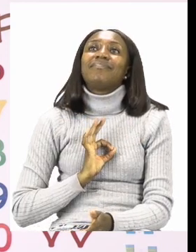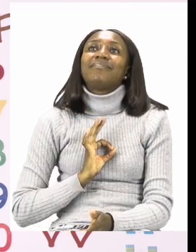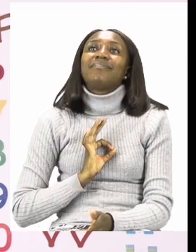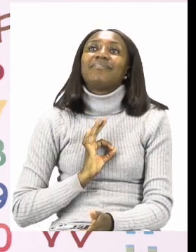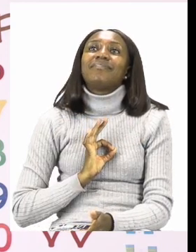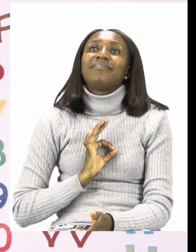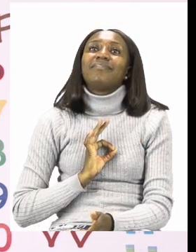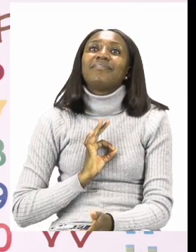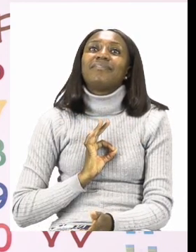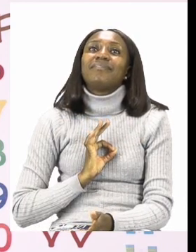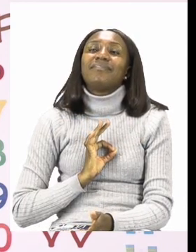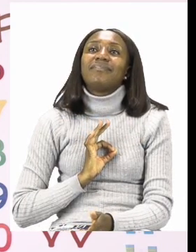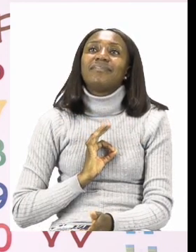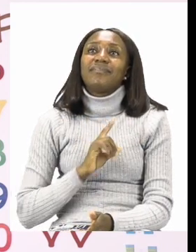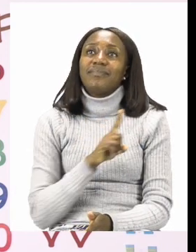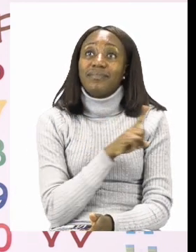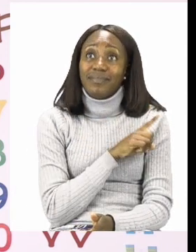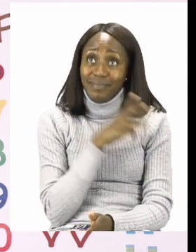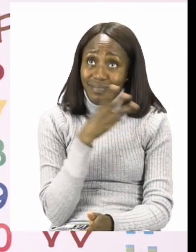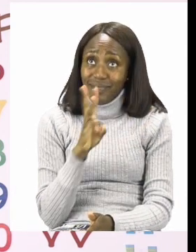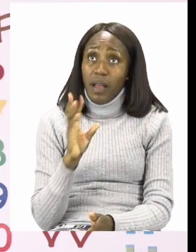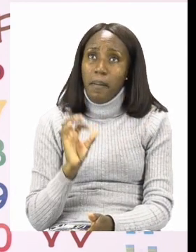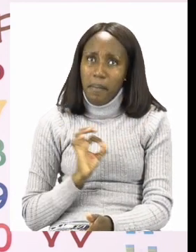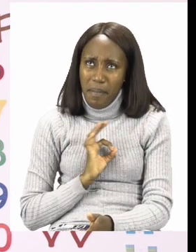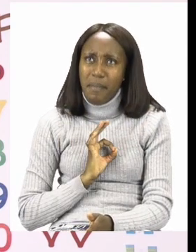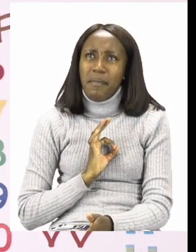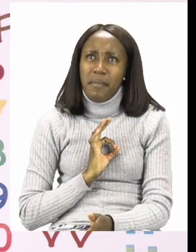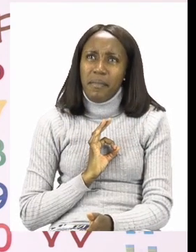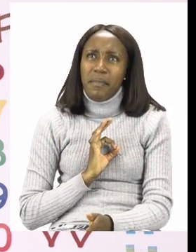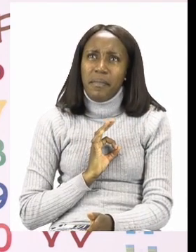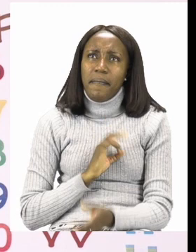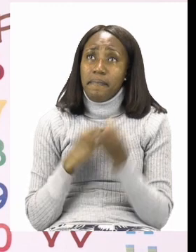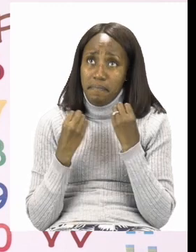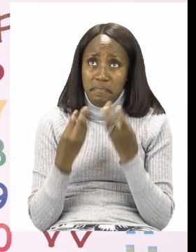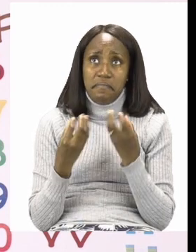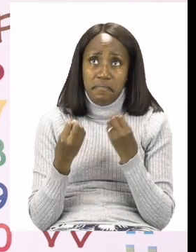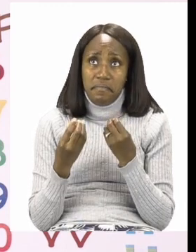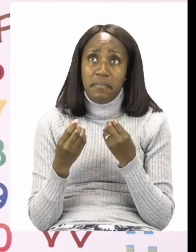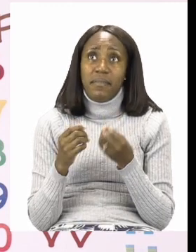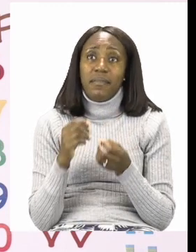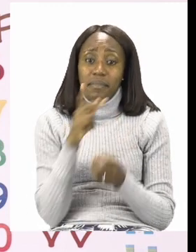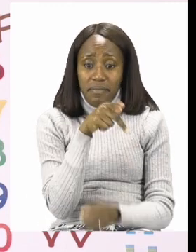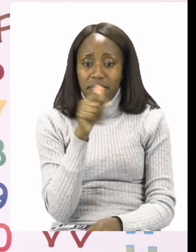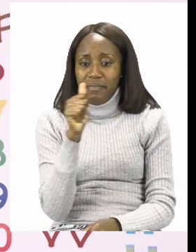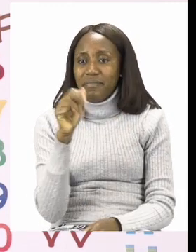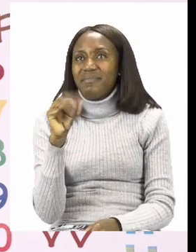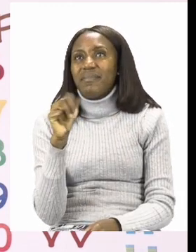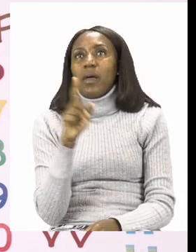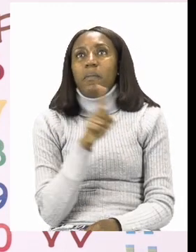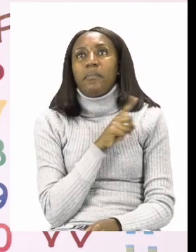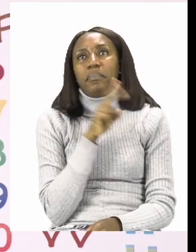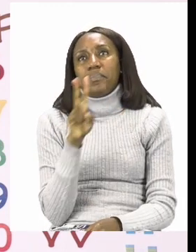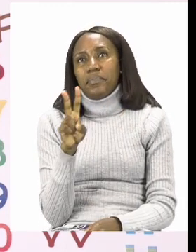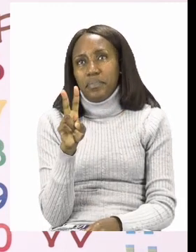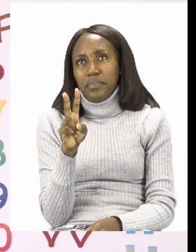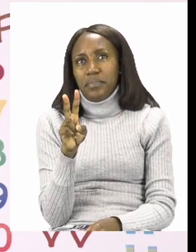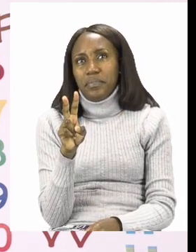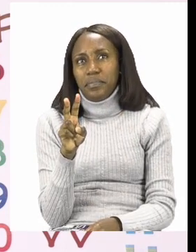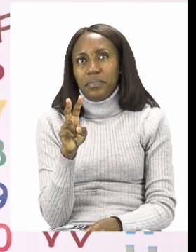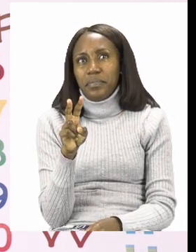medals. 16 is definitely more than 12. So for